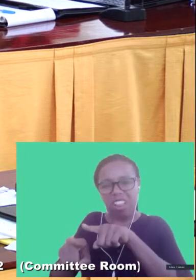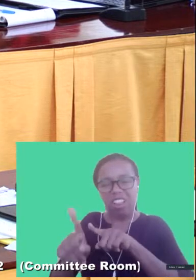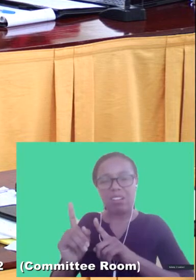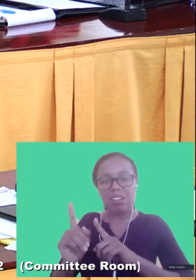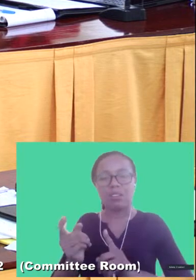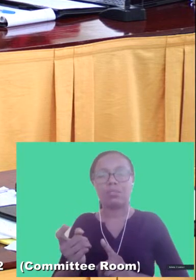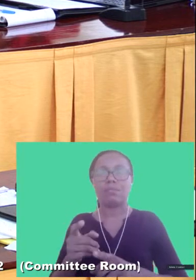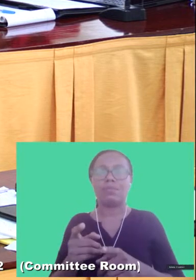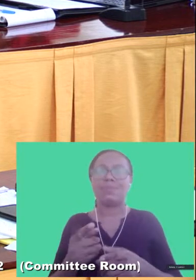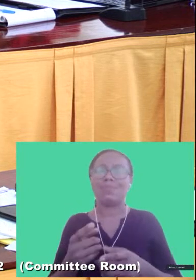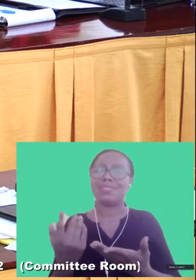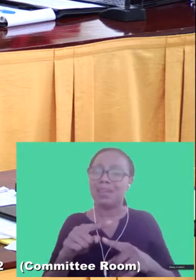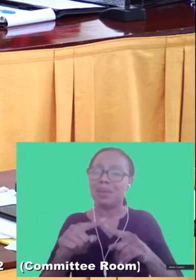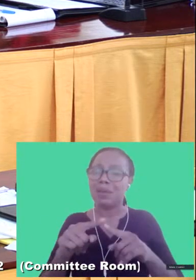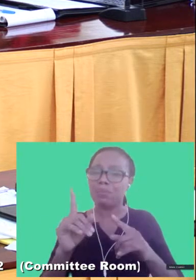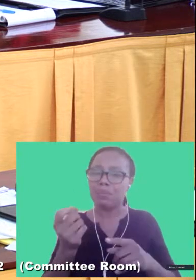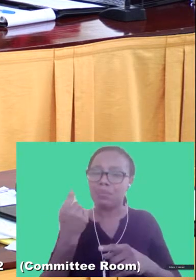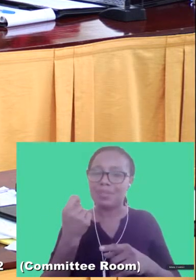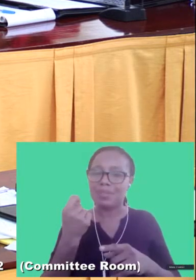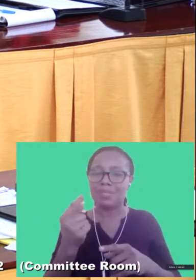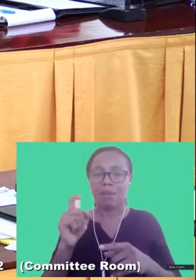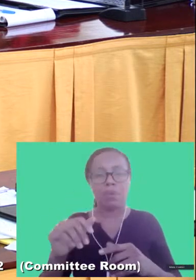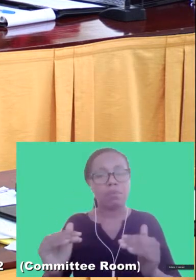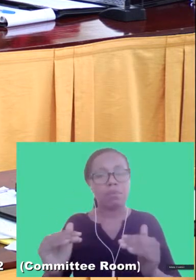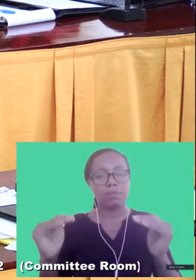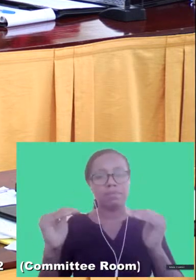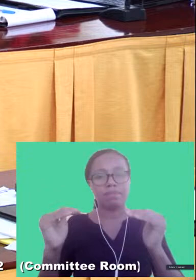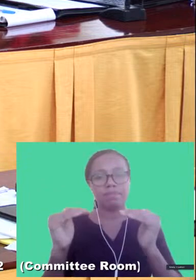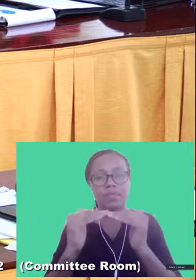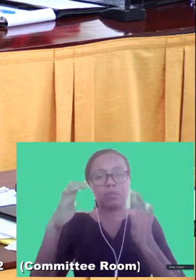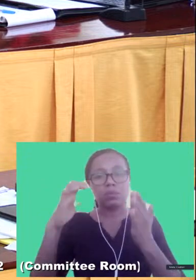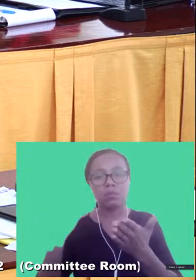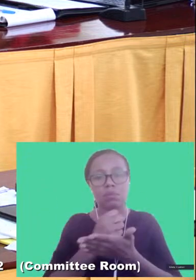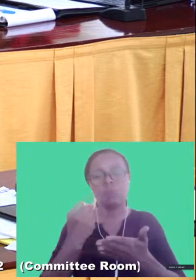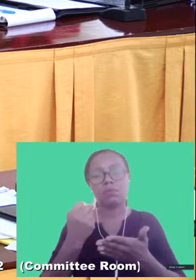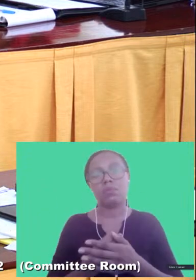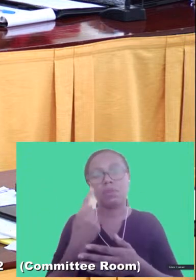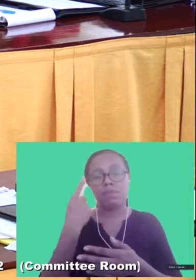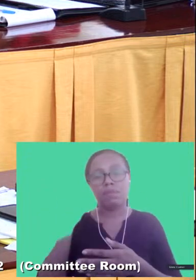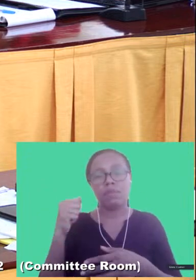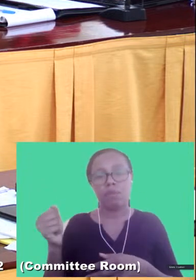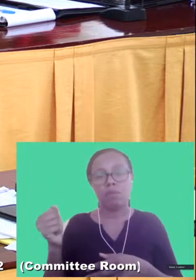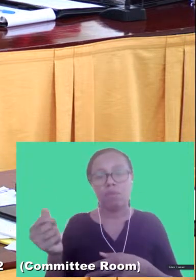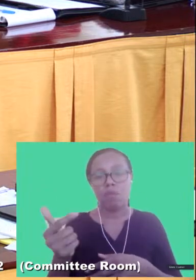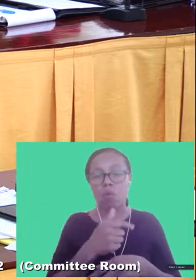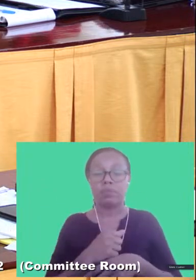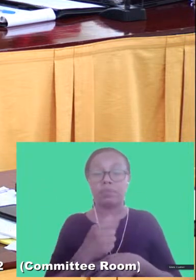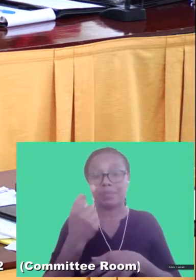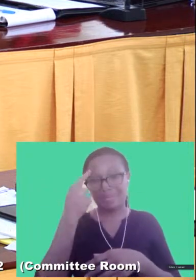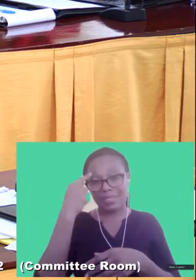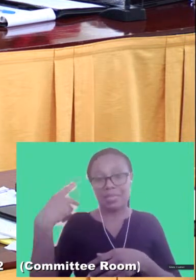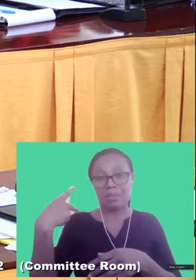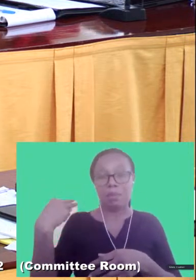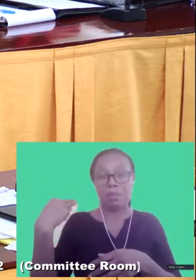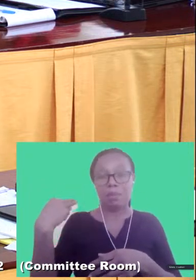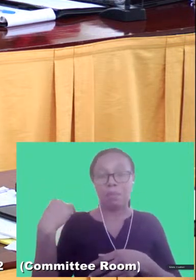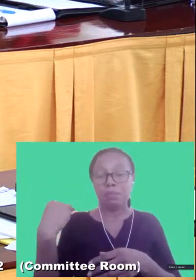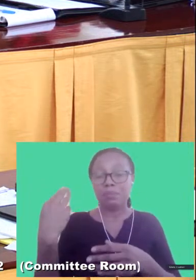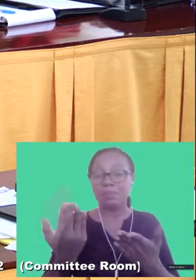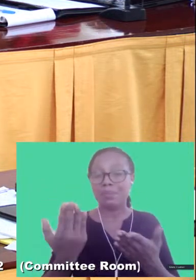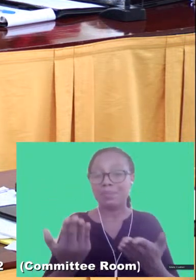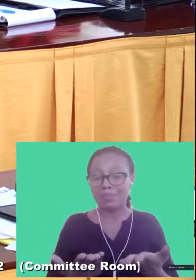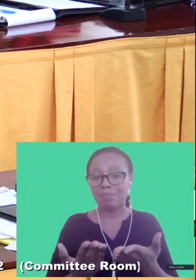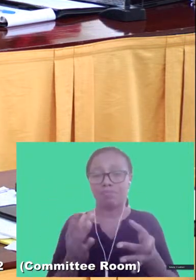linkage by the Prime Minister in shaping this ministry and its departments with energy